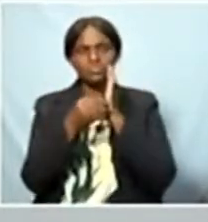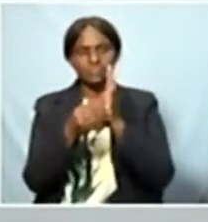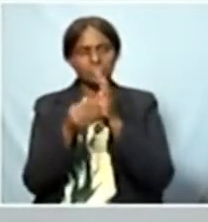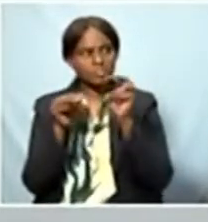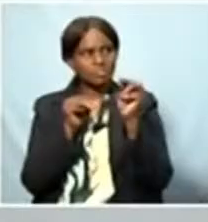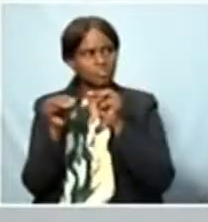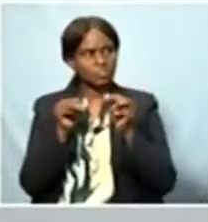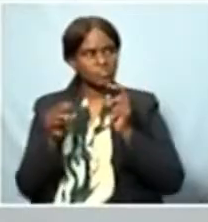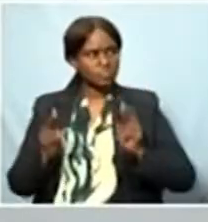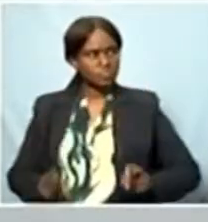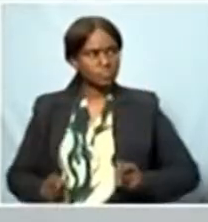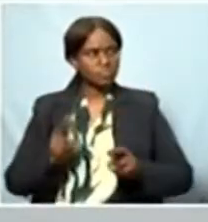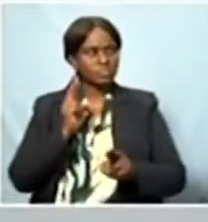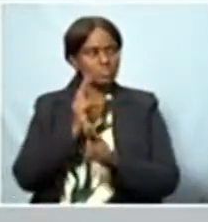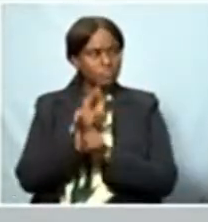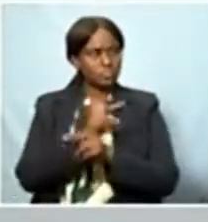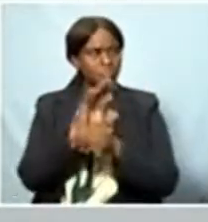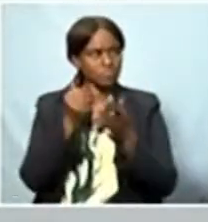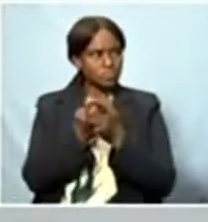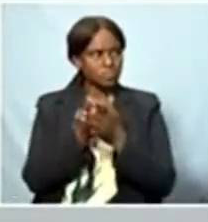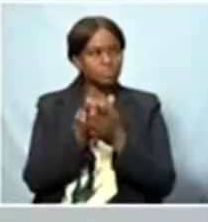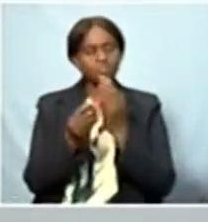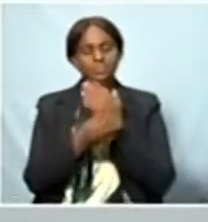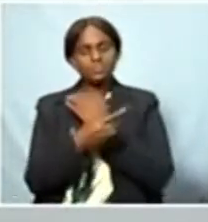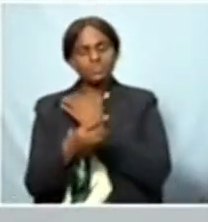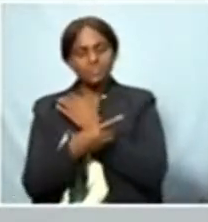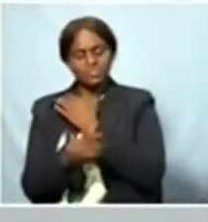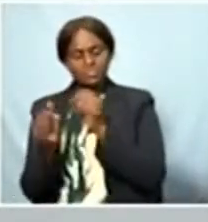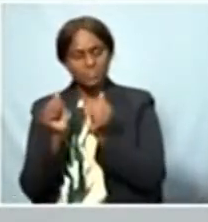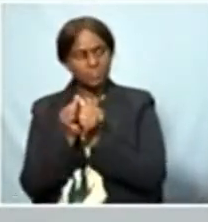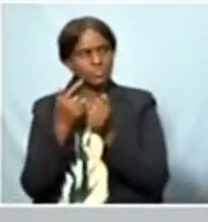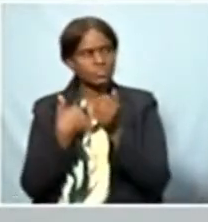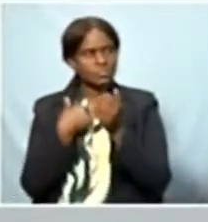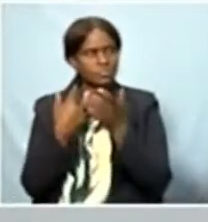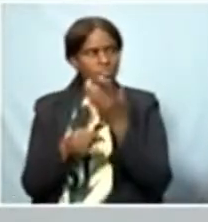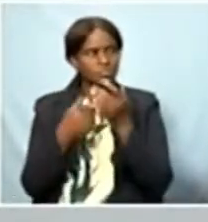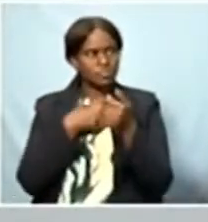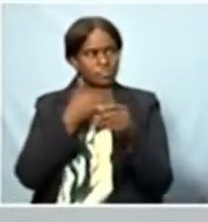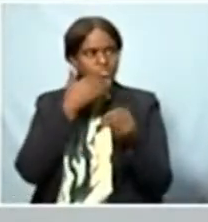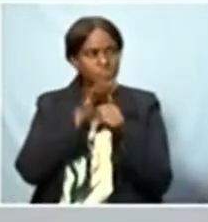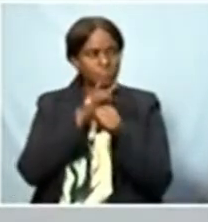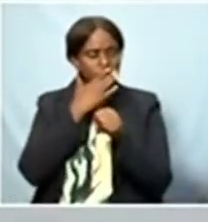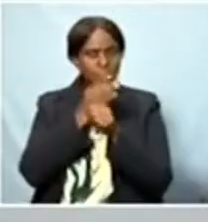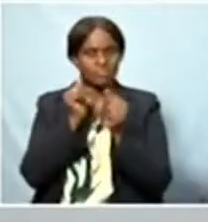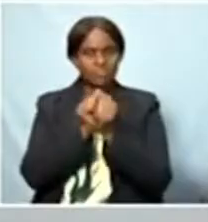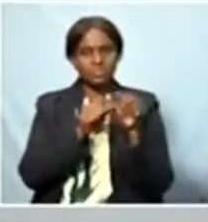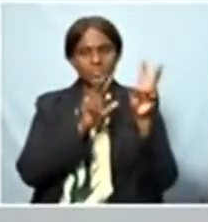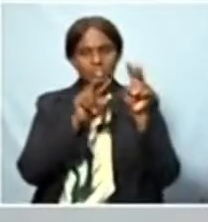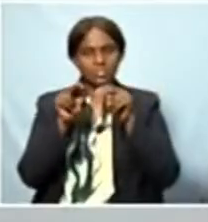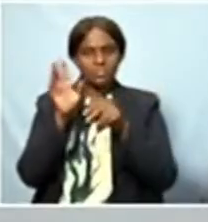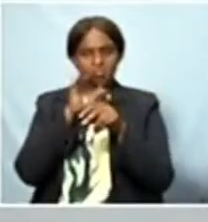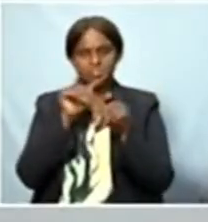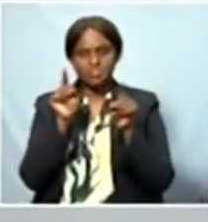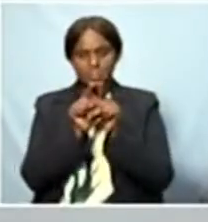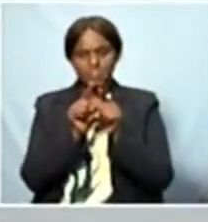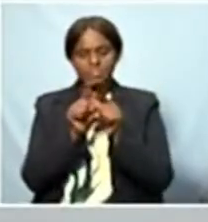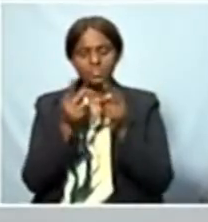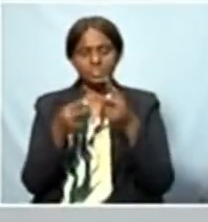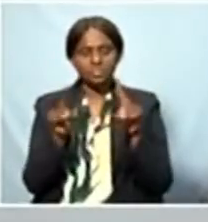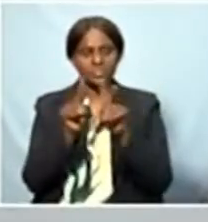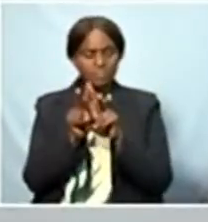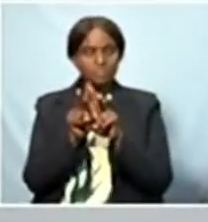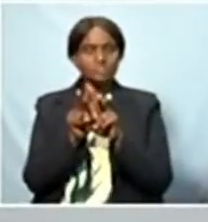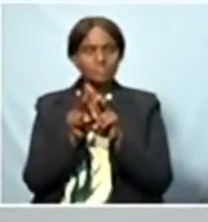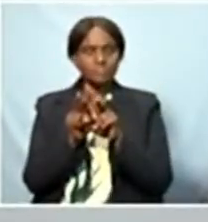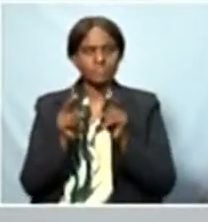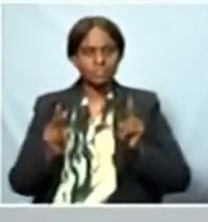management of human resource across all correctional departments, and conduct quality assurance and inspections adherence to the principles and values-based system